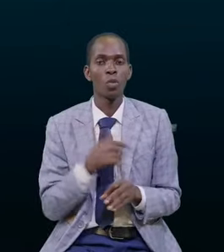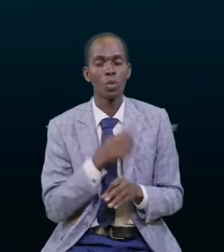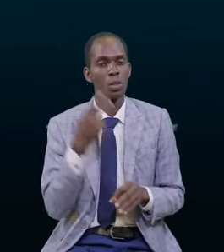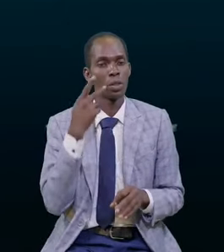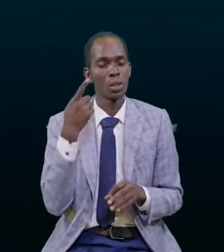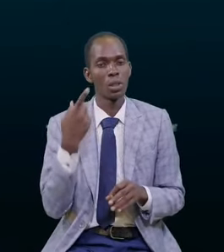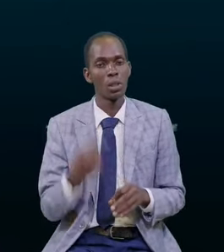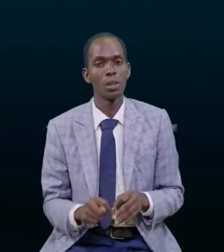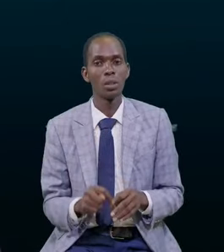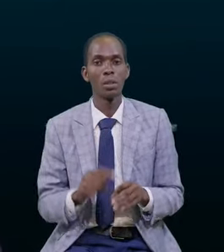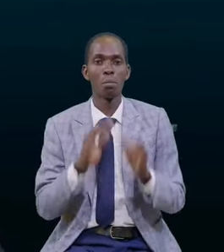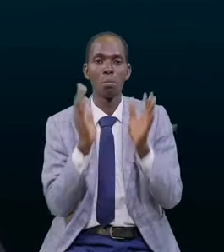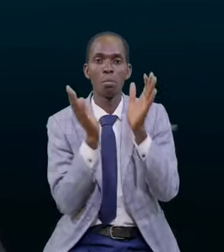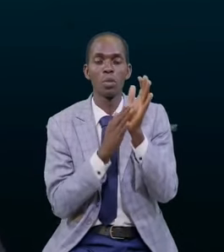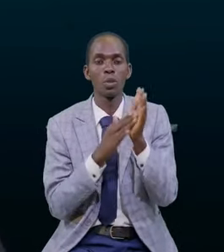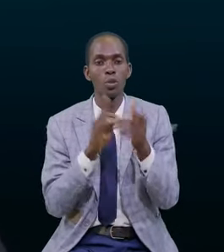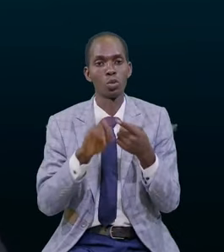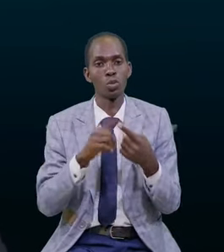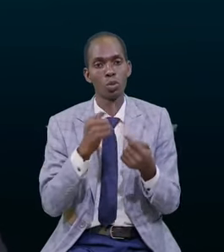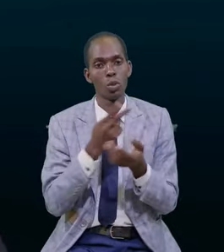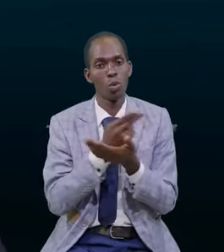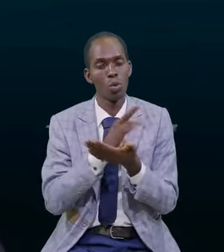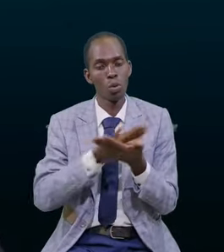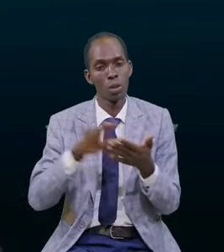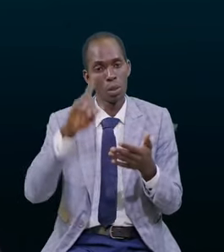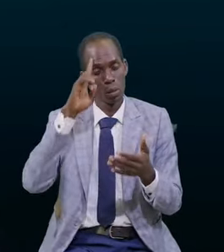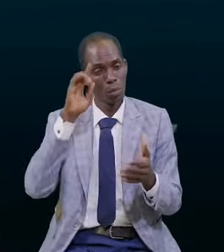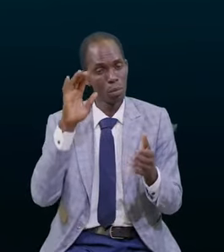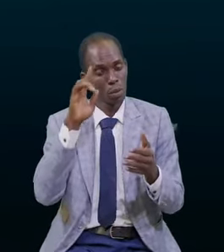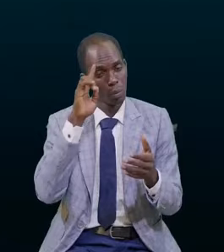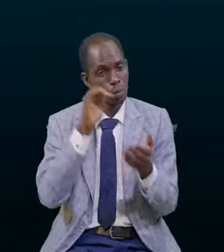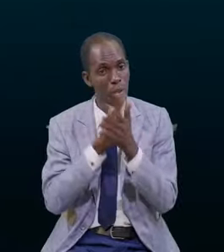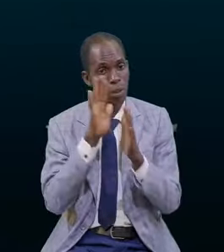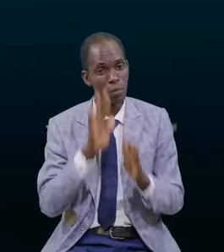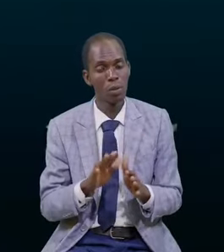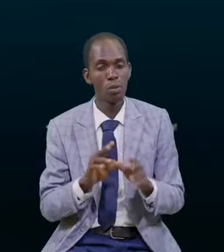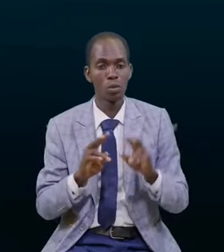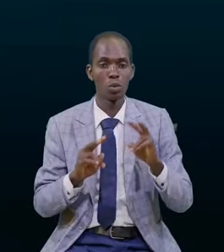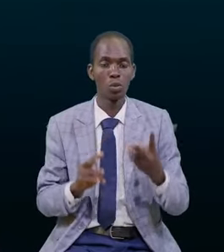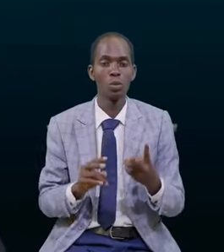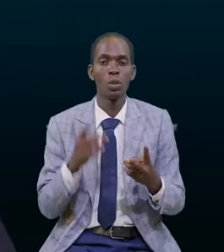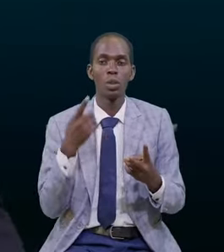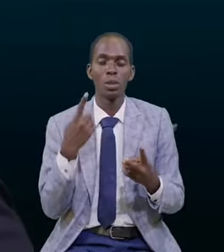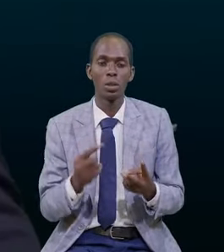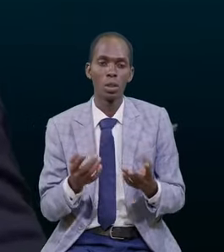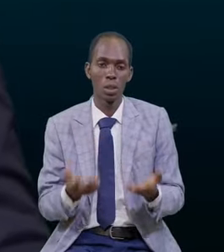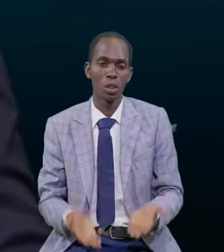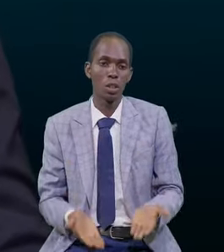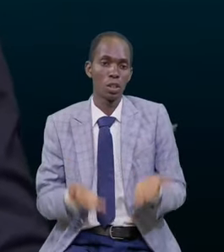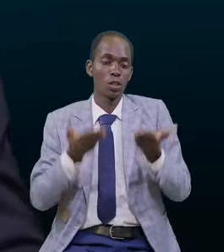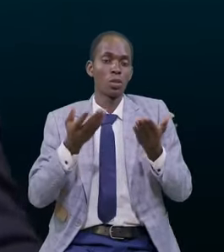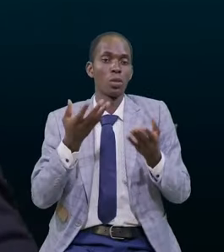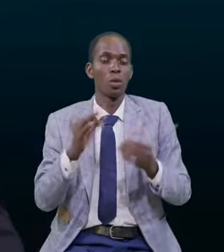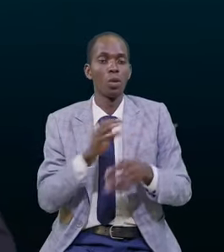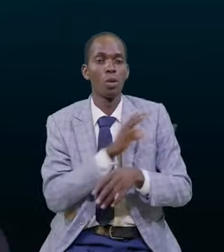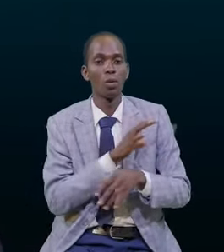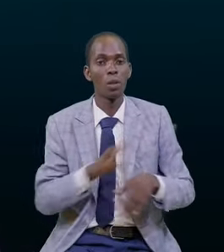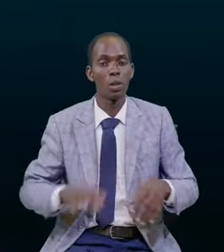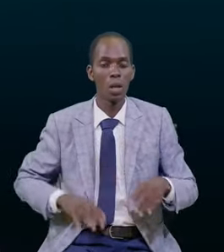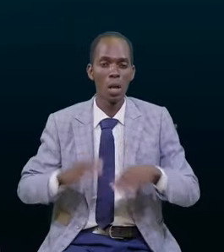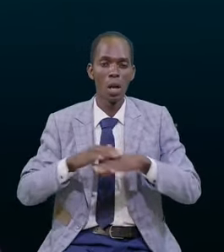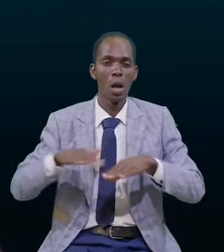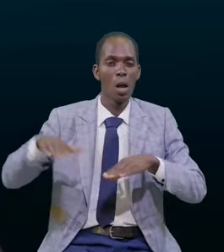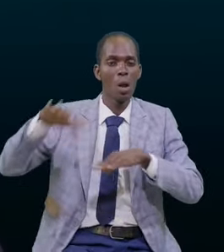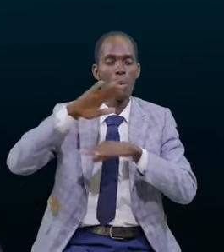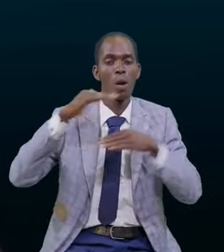Holy Brethren and then we've considered the exaltation of Christ above Angels